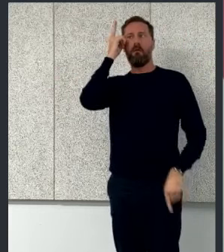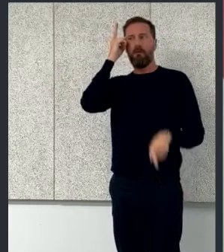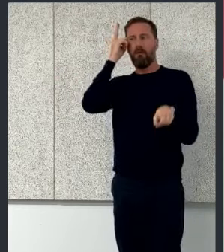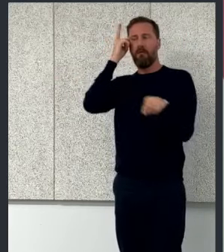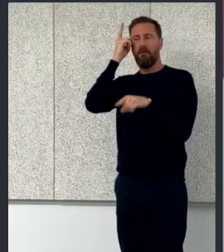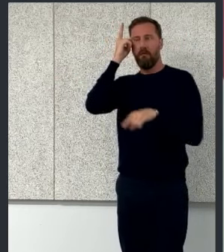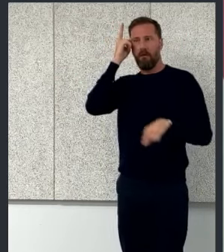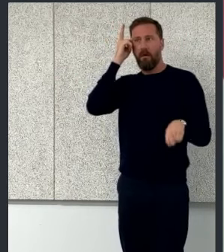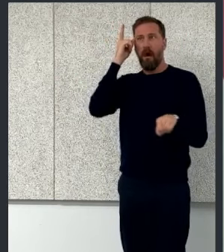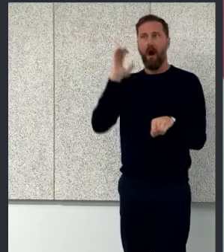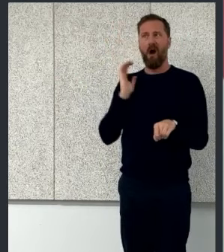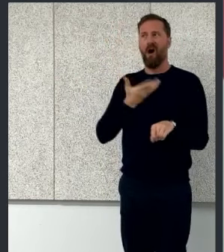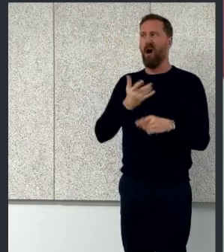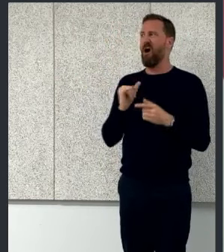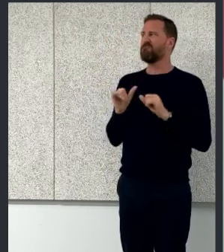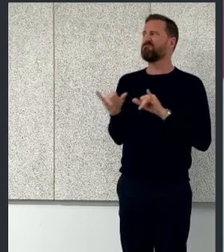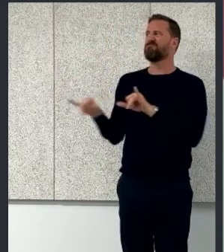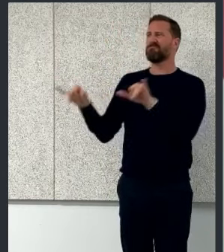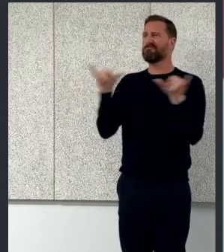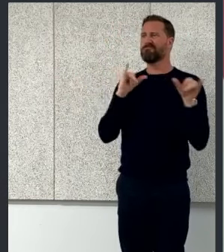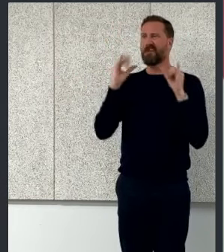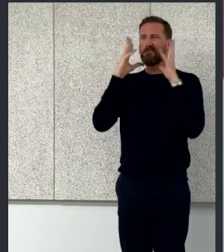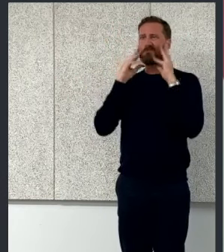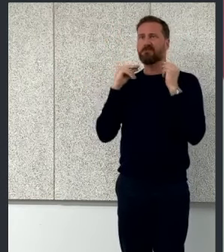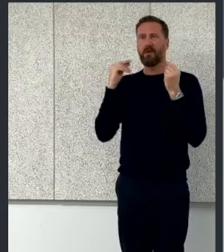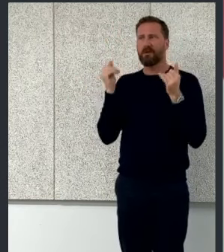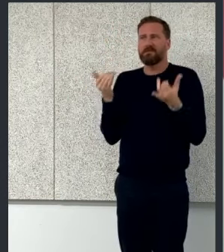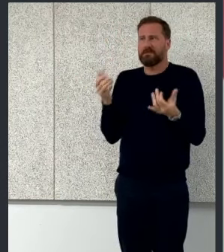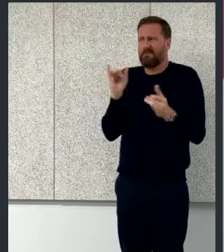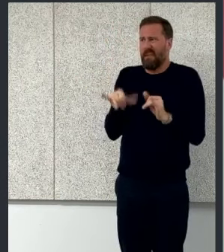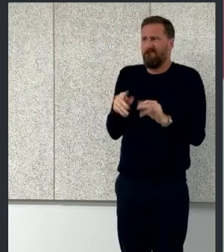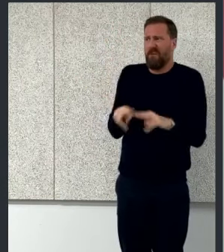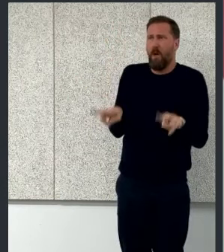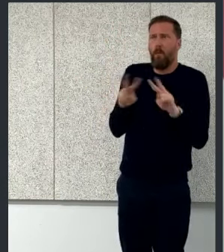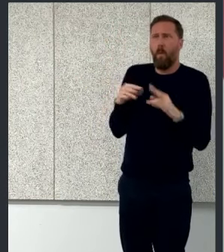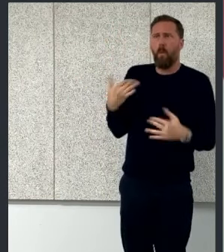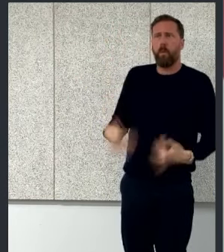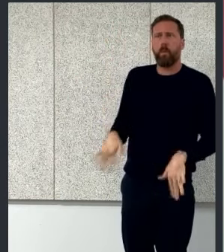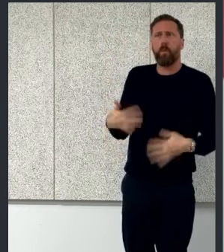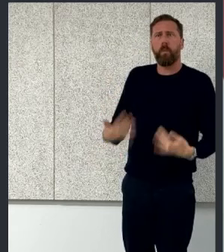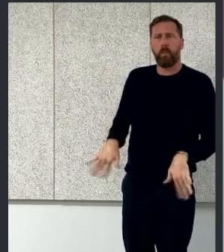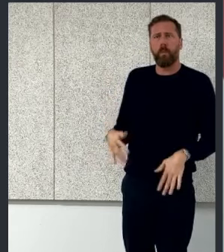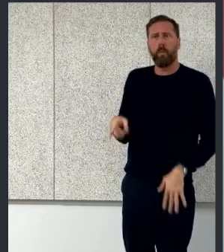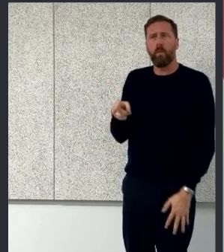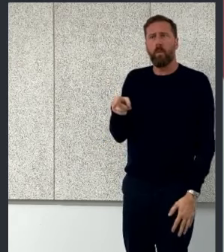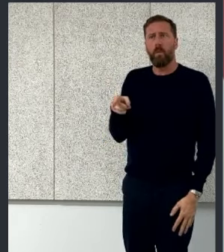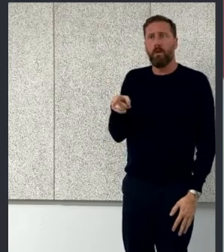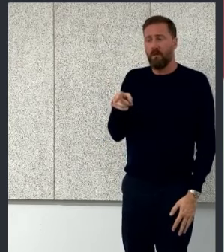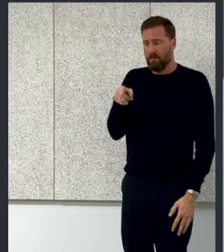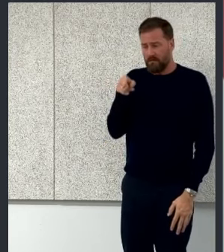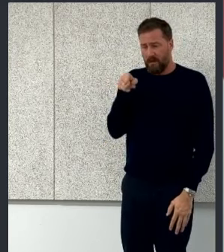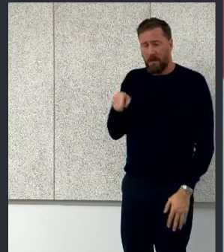our lived experience is really valuable, and finding shared, you know,